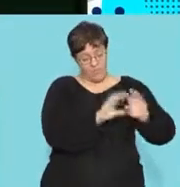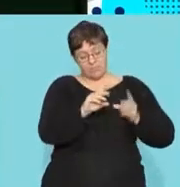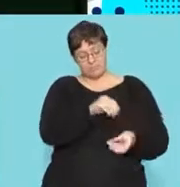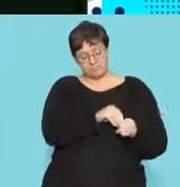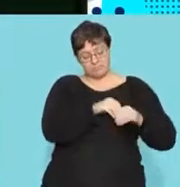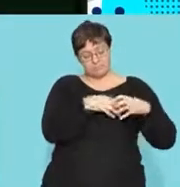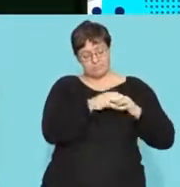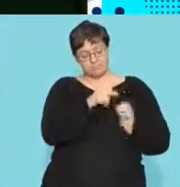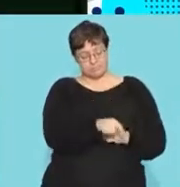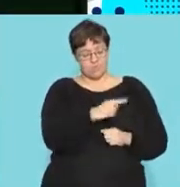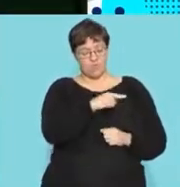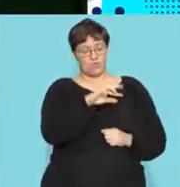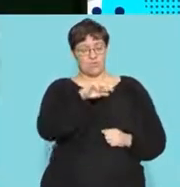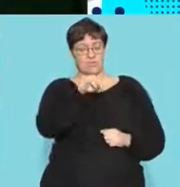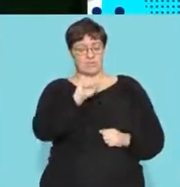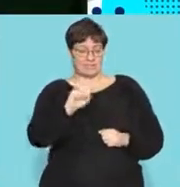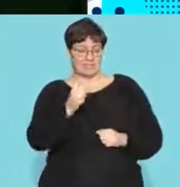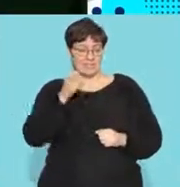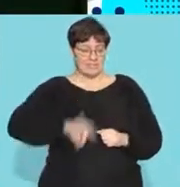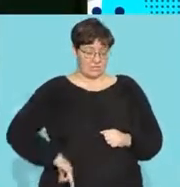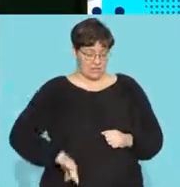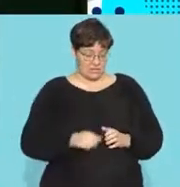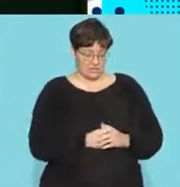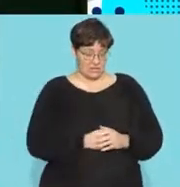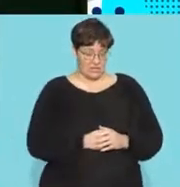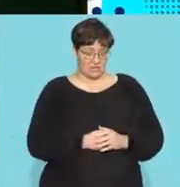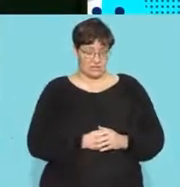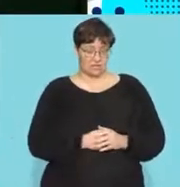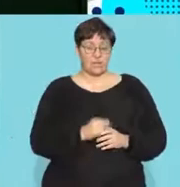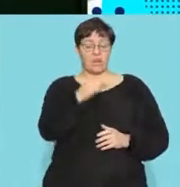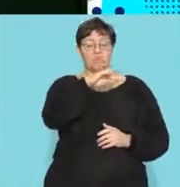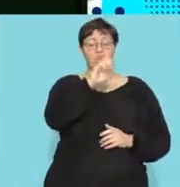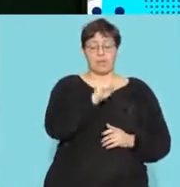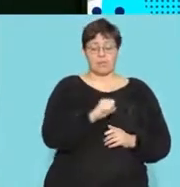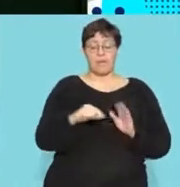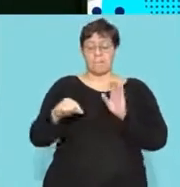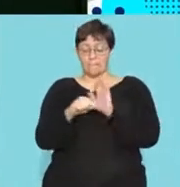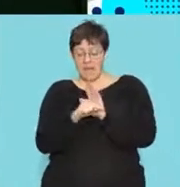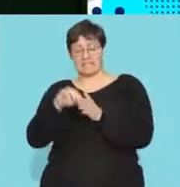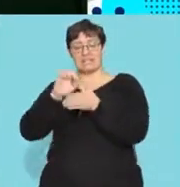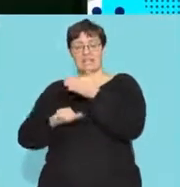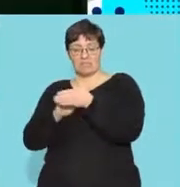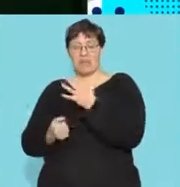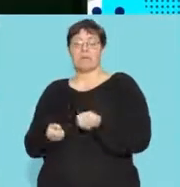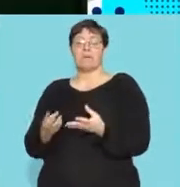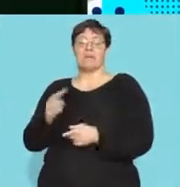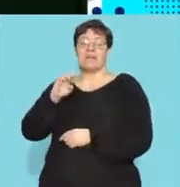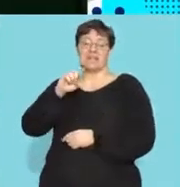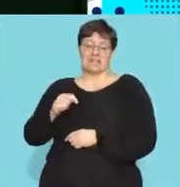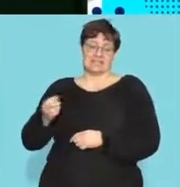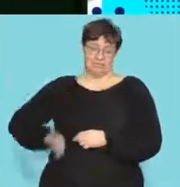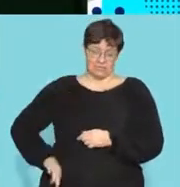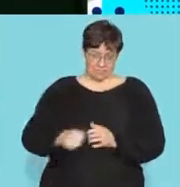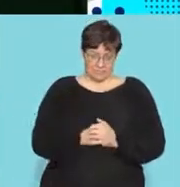my gross salary. Stated in other words, gross salary minus deductions gives me net salary. Okay,